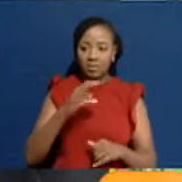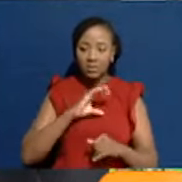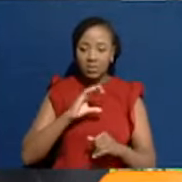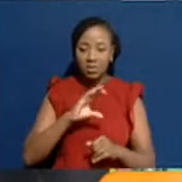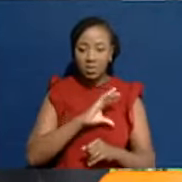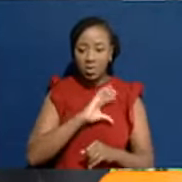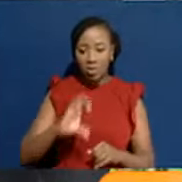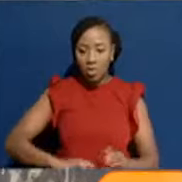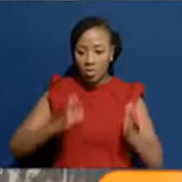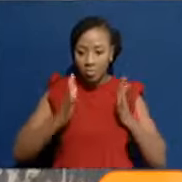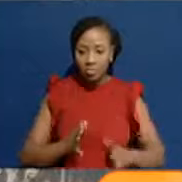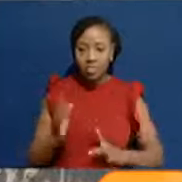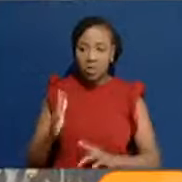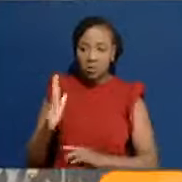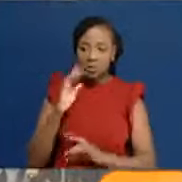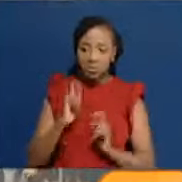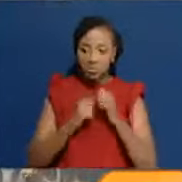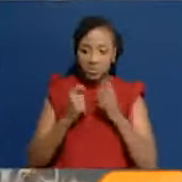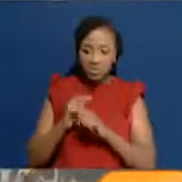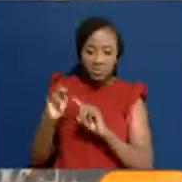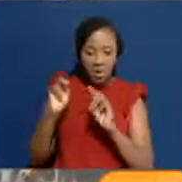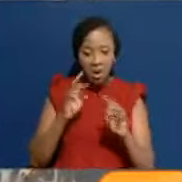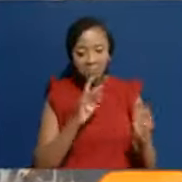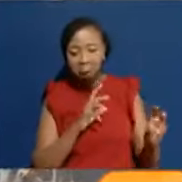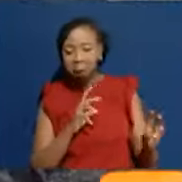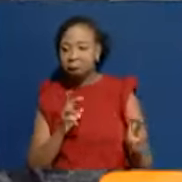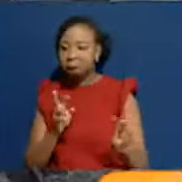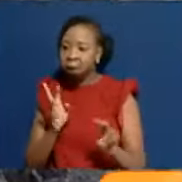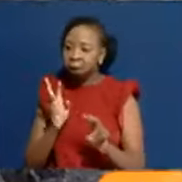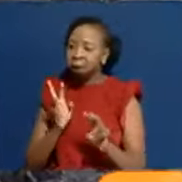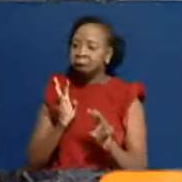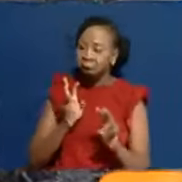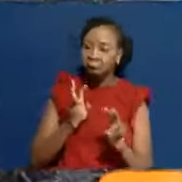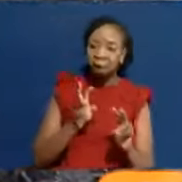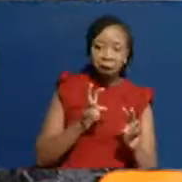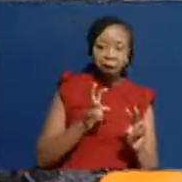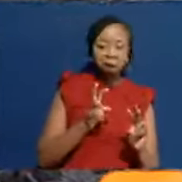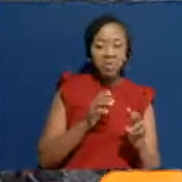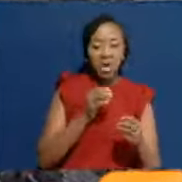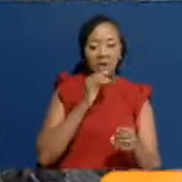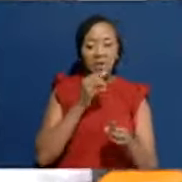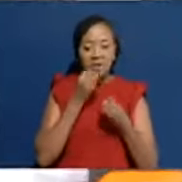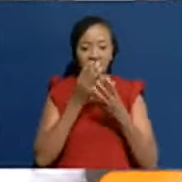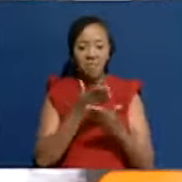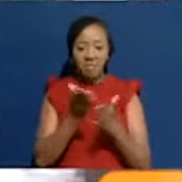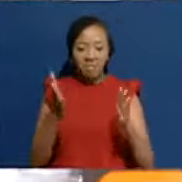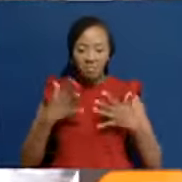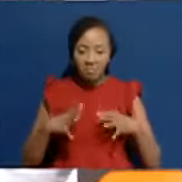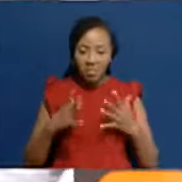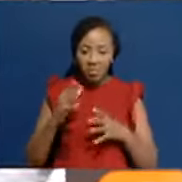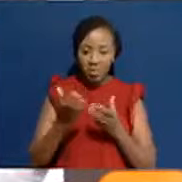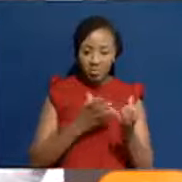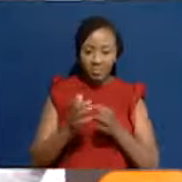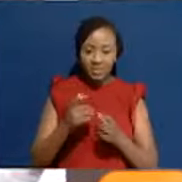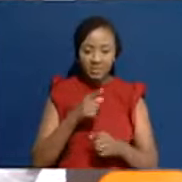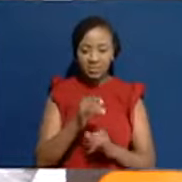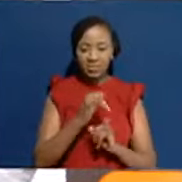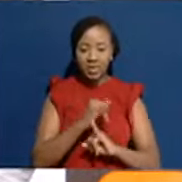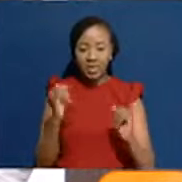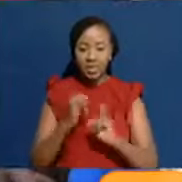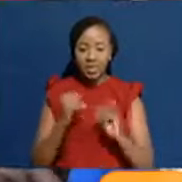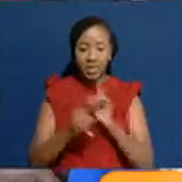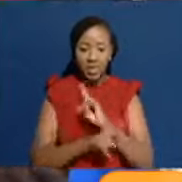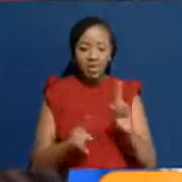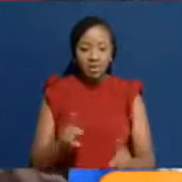security team in assessing the destruction at the market, assured the traders of a thorough probe to bring the culprits to